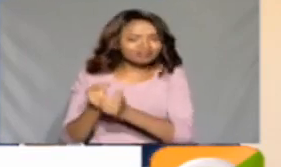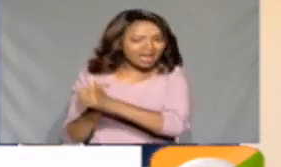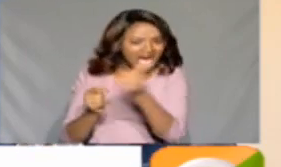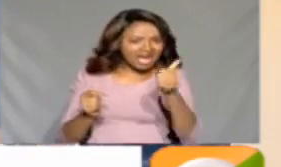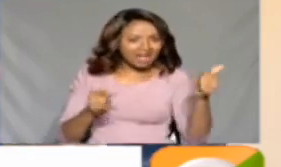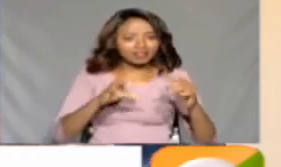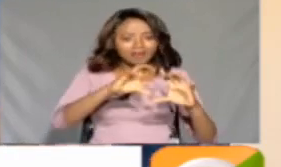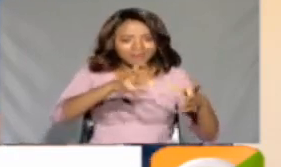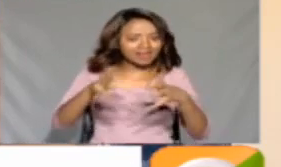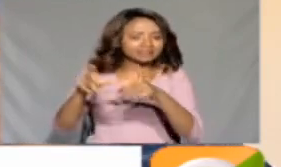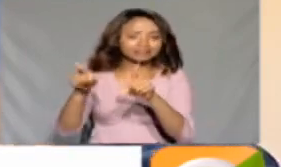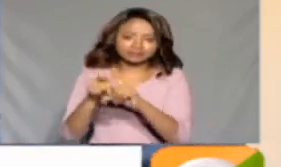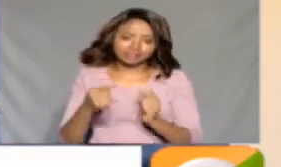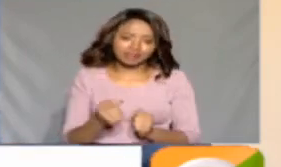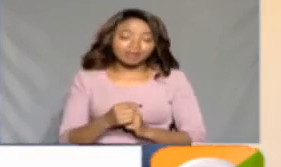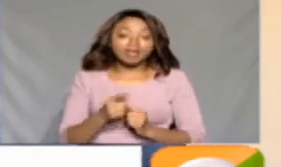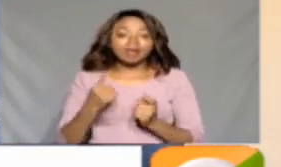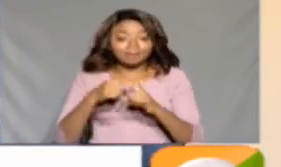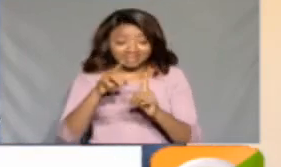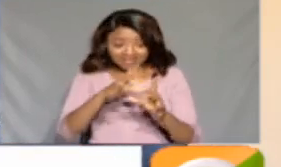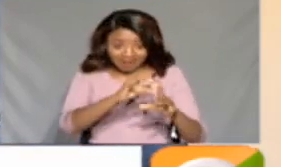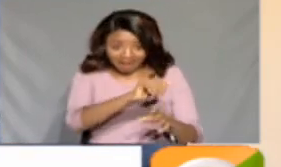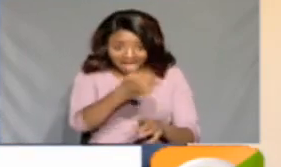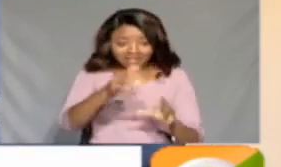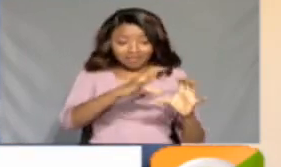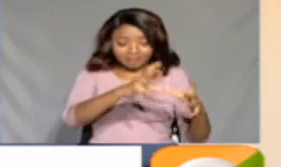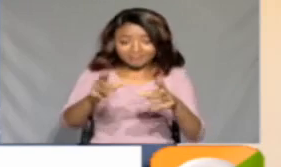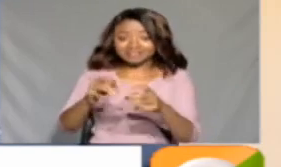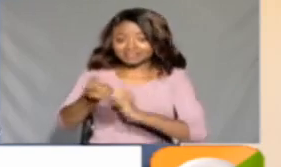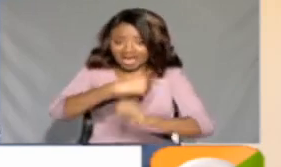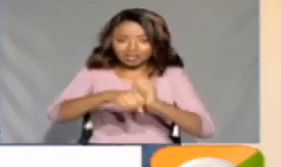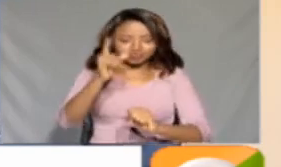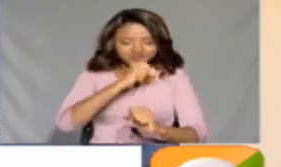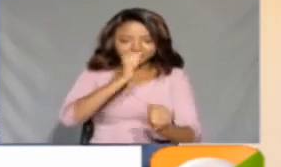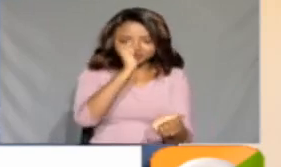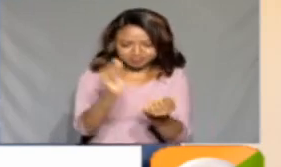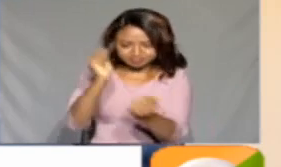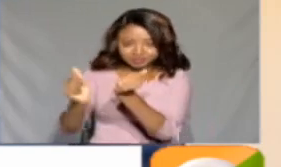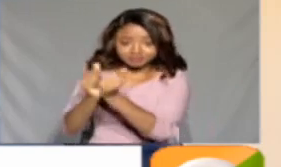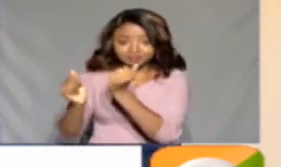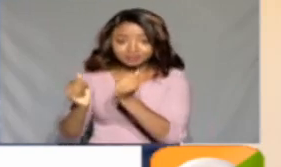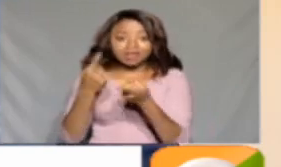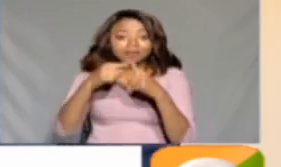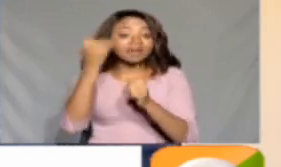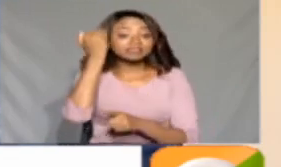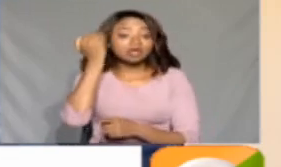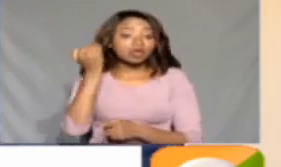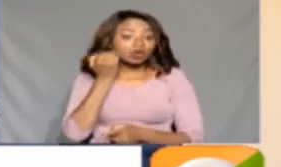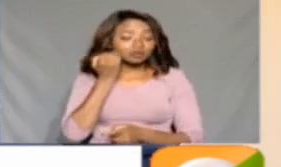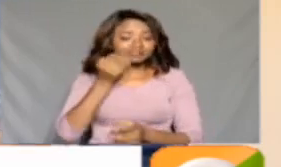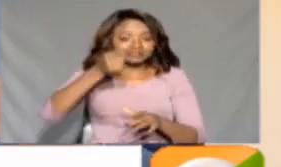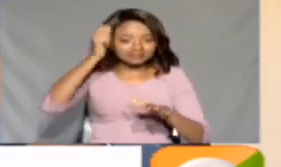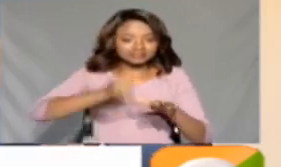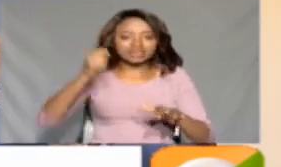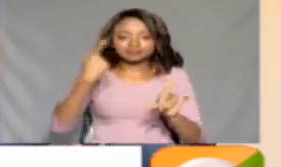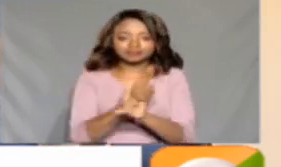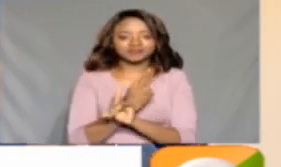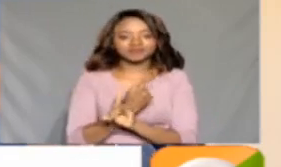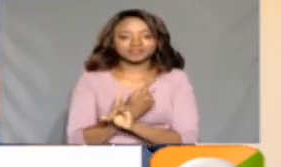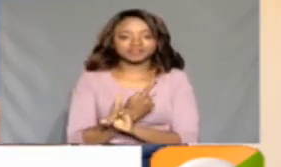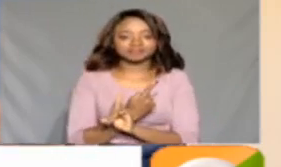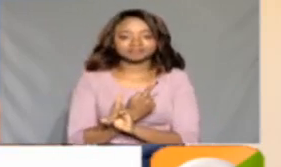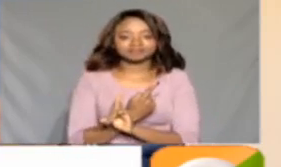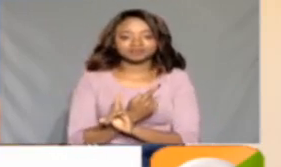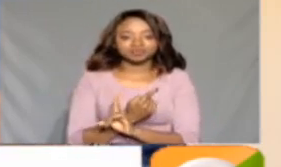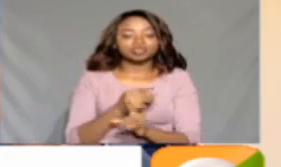I can tell you, other parties have taken action and the courts have ruled differently. Fine, but